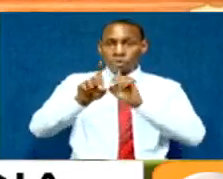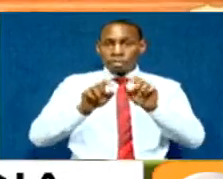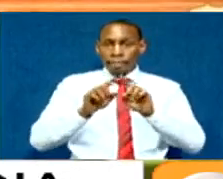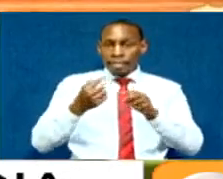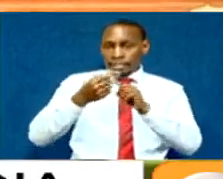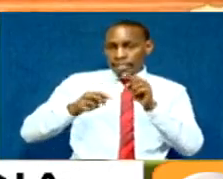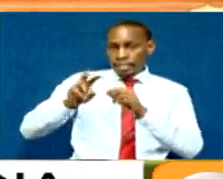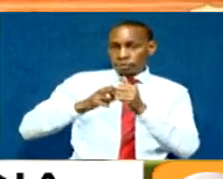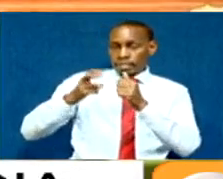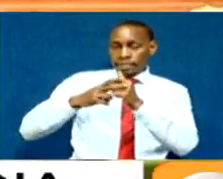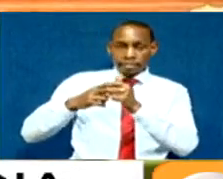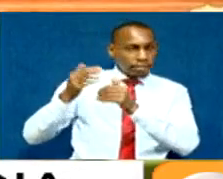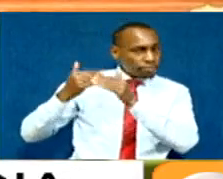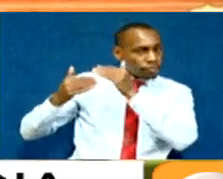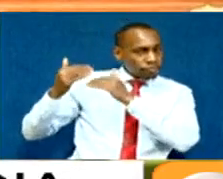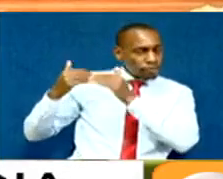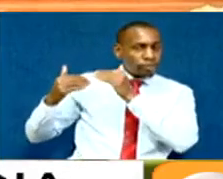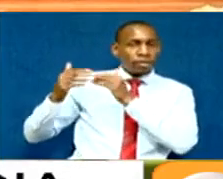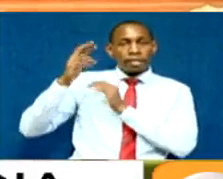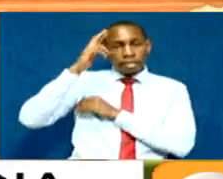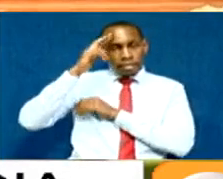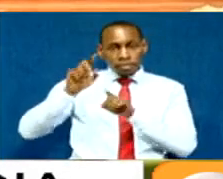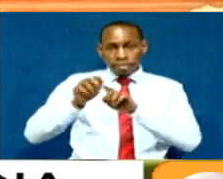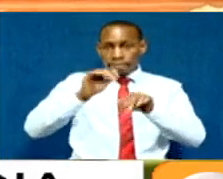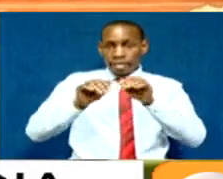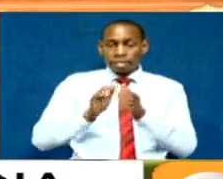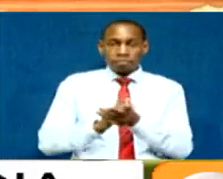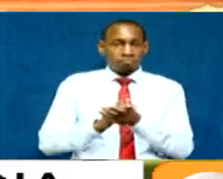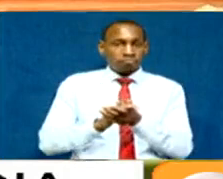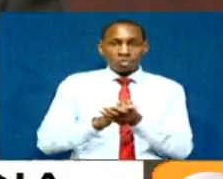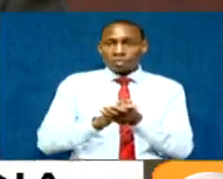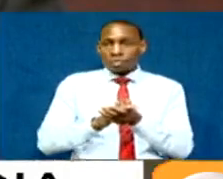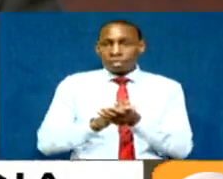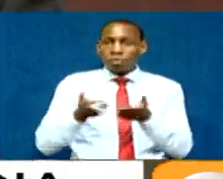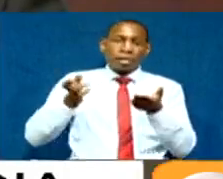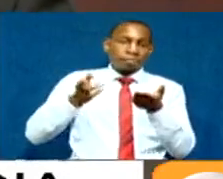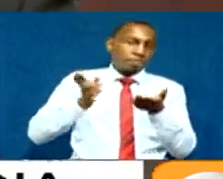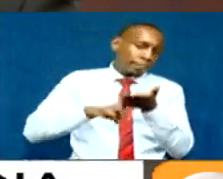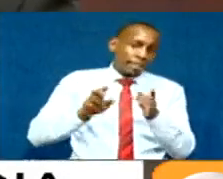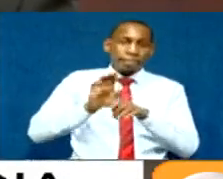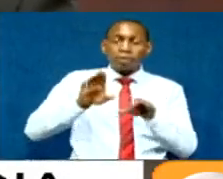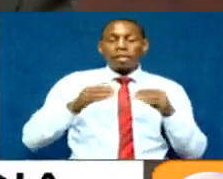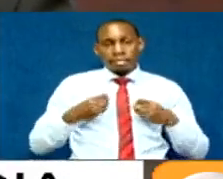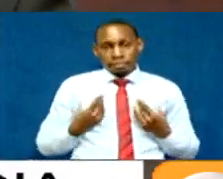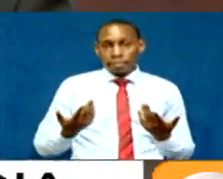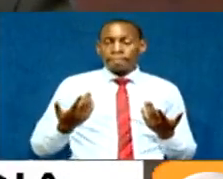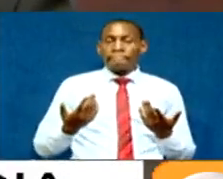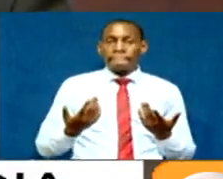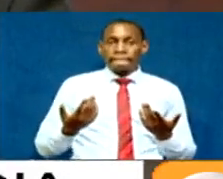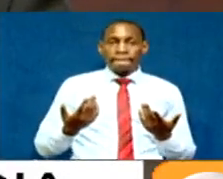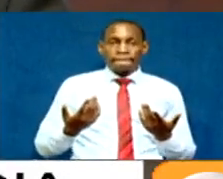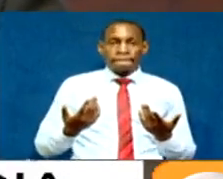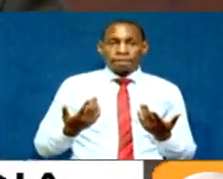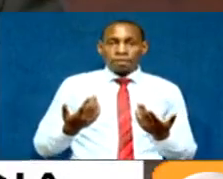In 2017, part of the reason that election ended up the way it did, and you admitted at some point, there was a